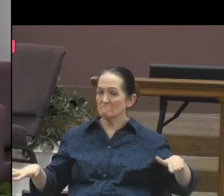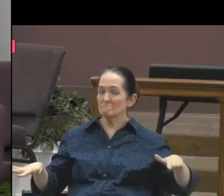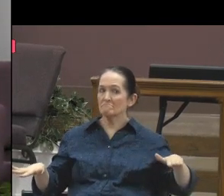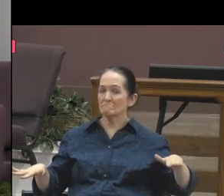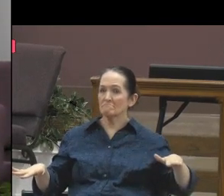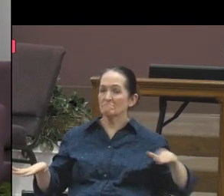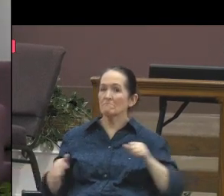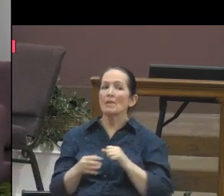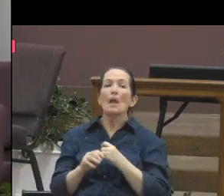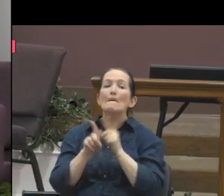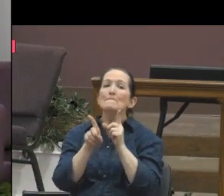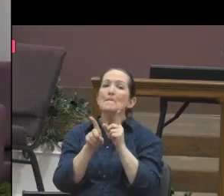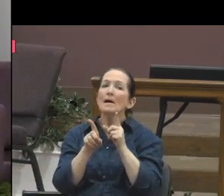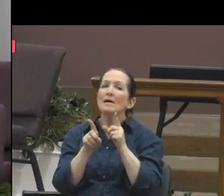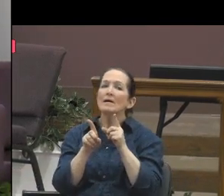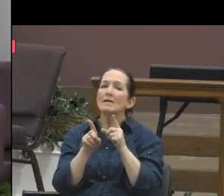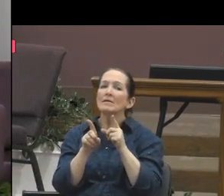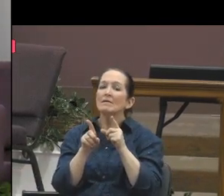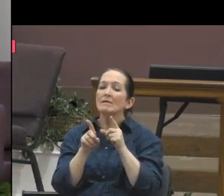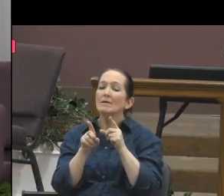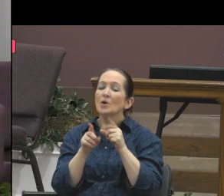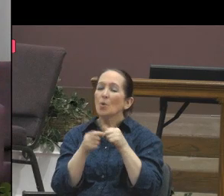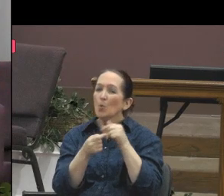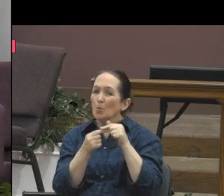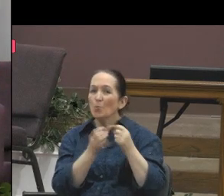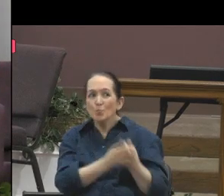of your children. But as they grew,